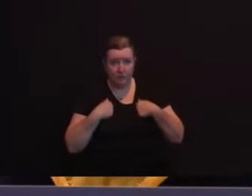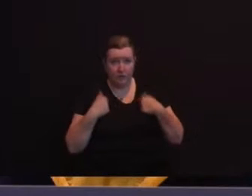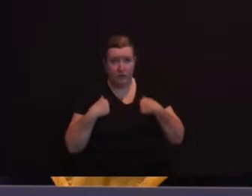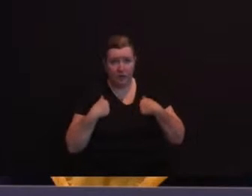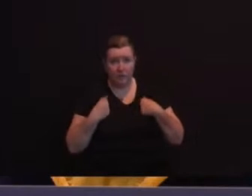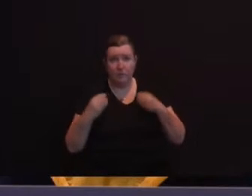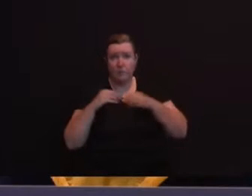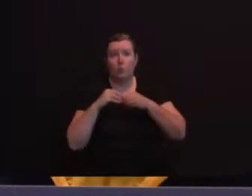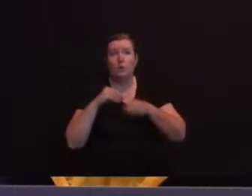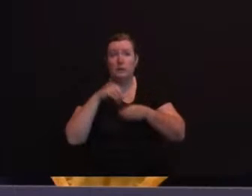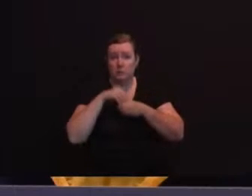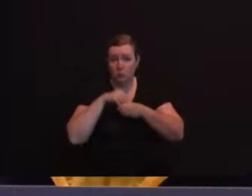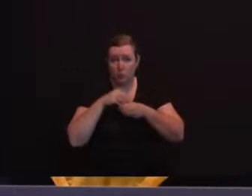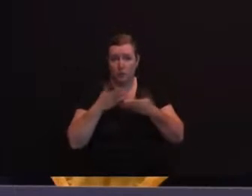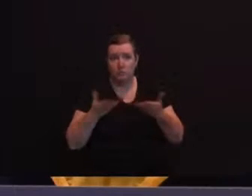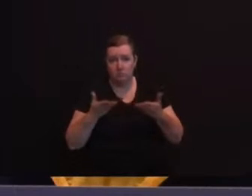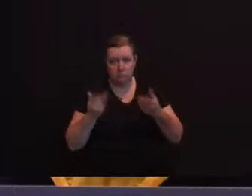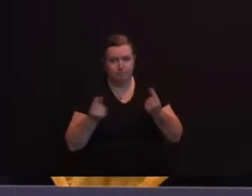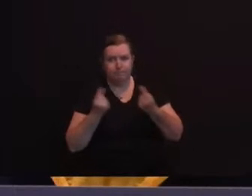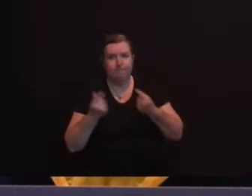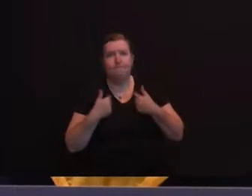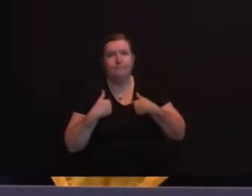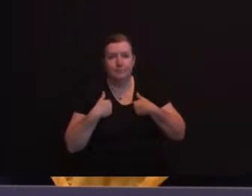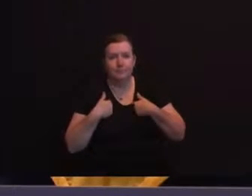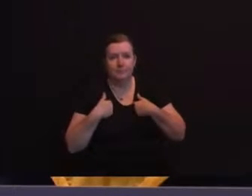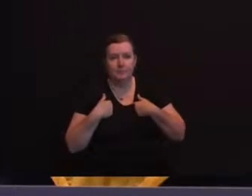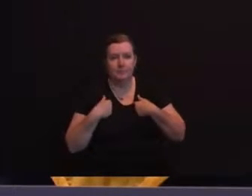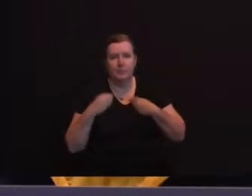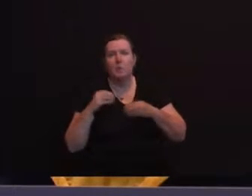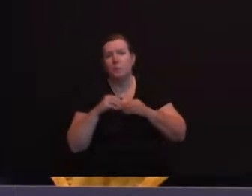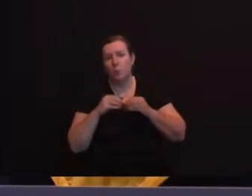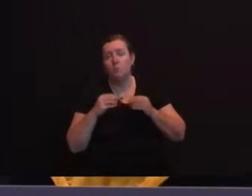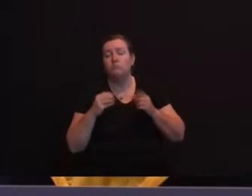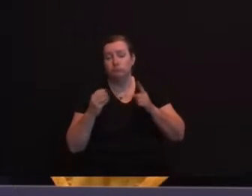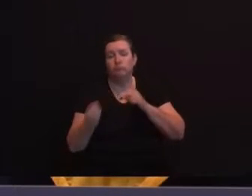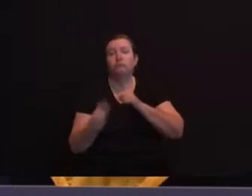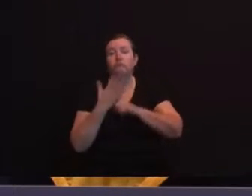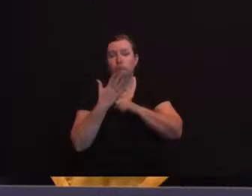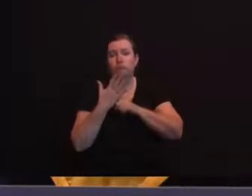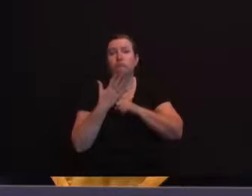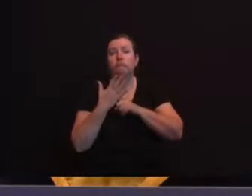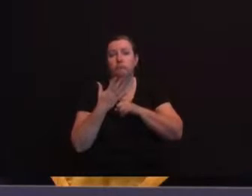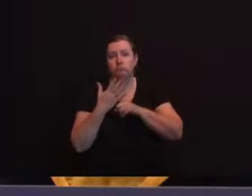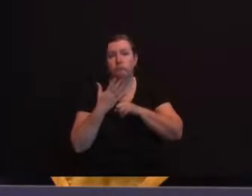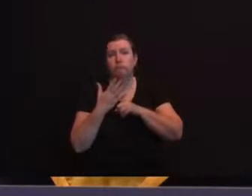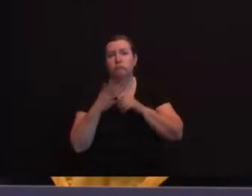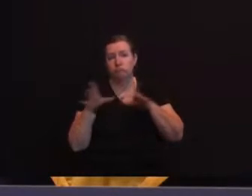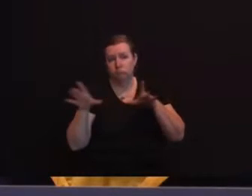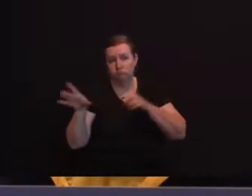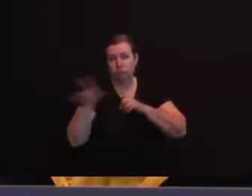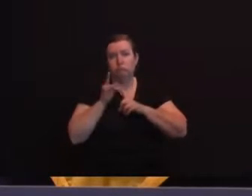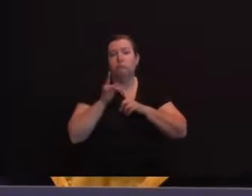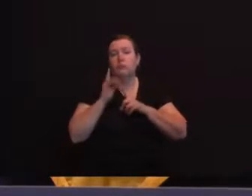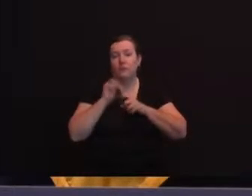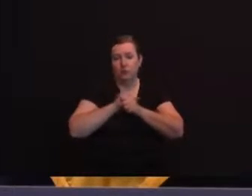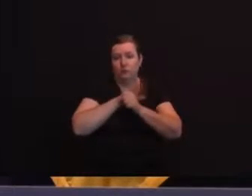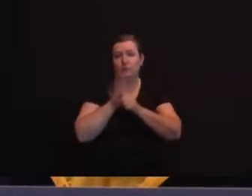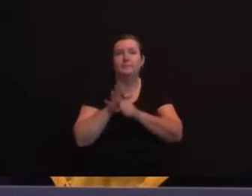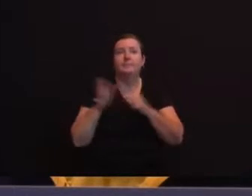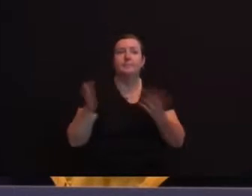month than you did, I was a higher likelihood to be exposed or become infected. But that's a manageable